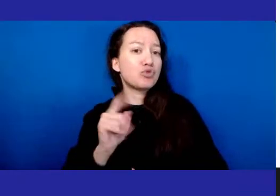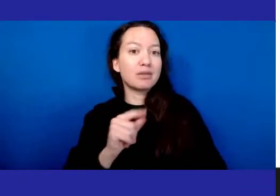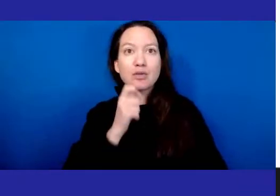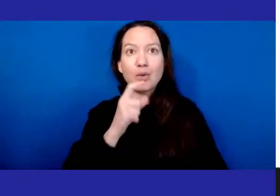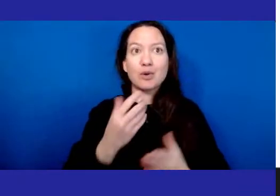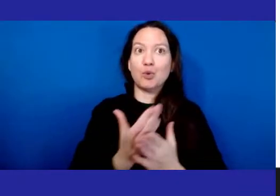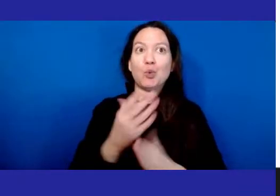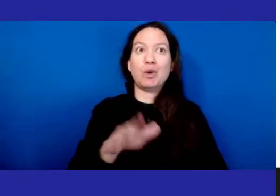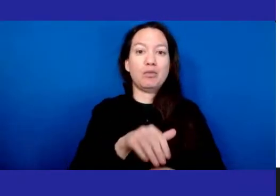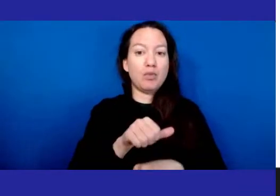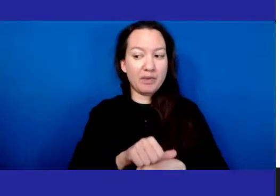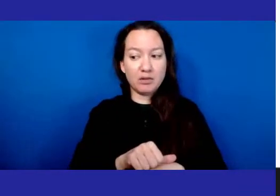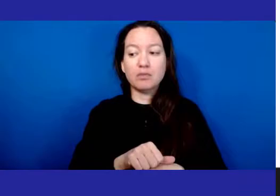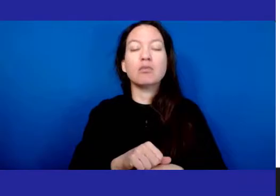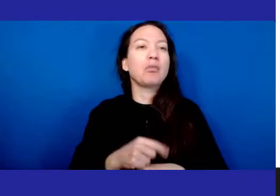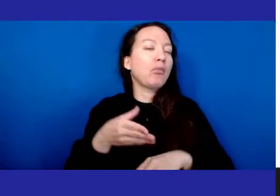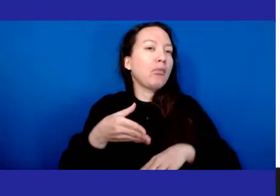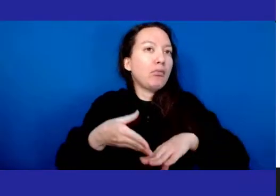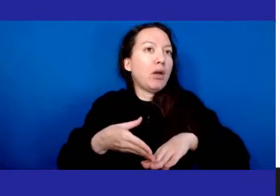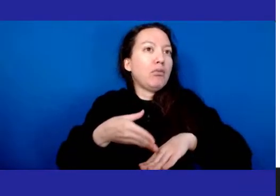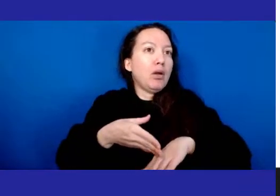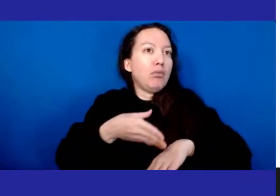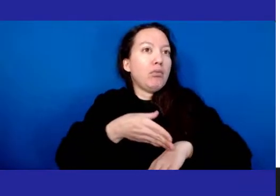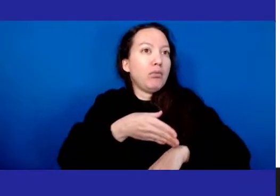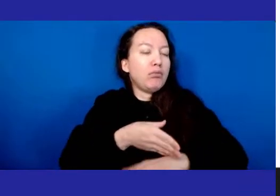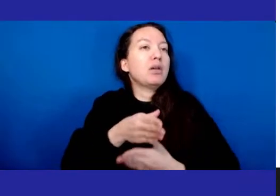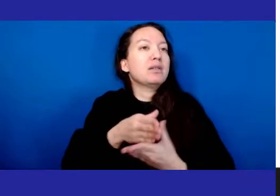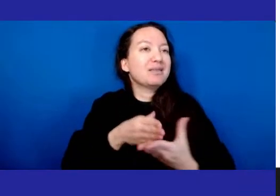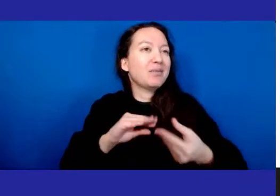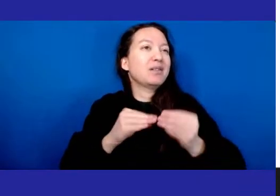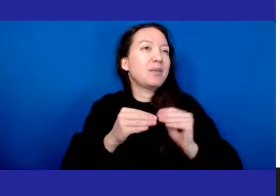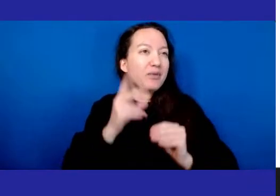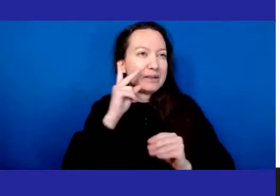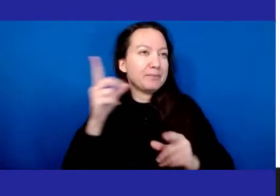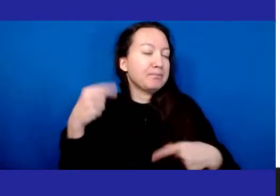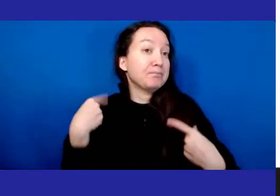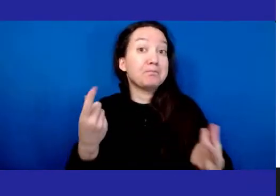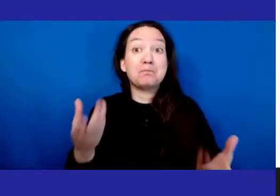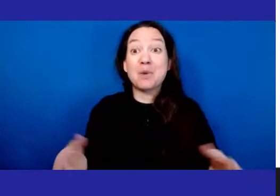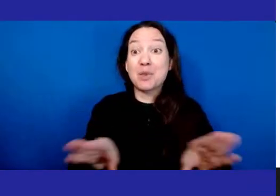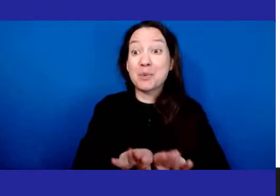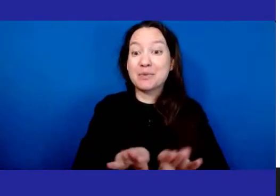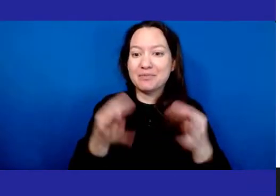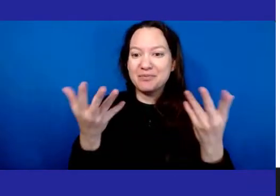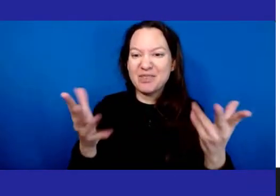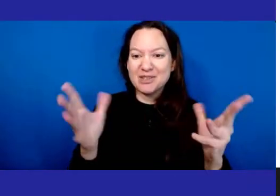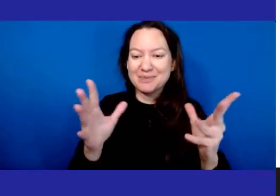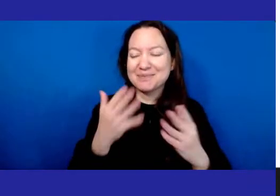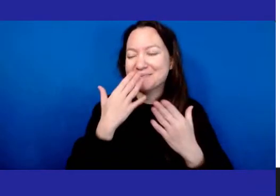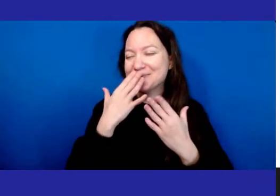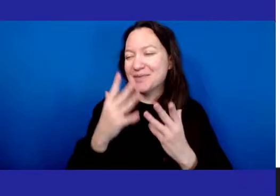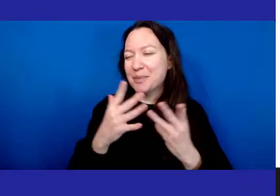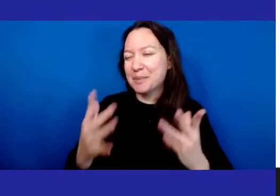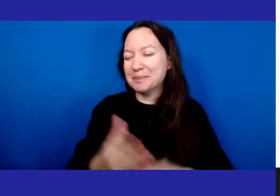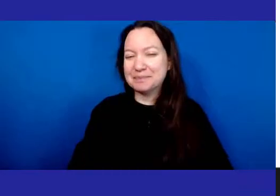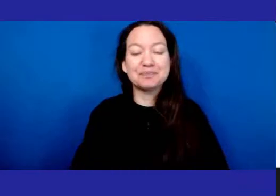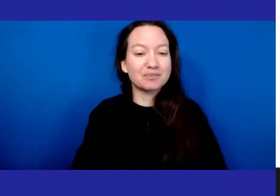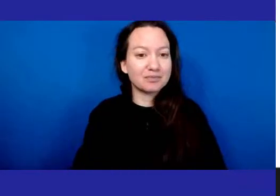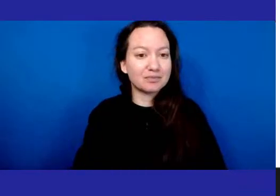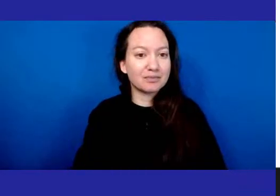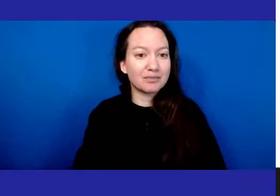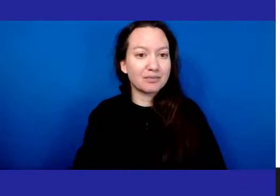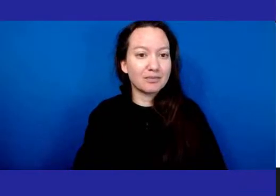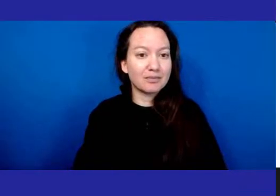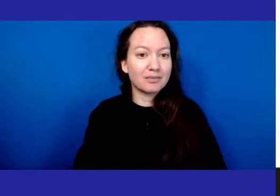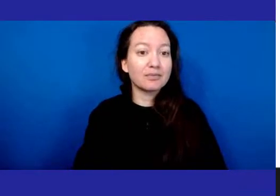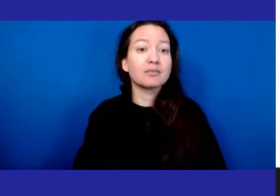visits. This is incremental progress on some of the stats you've already seen. And with that, I'll close. Yeah, thank you very much. I have a question following up